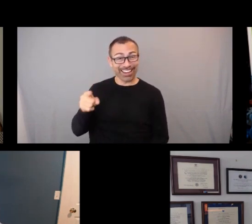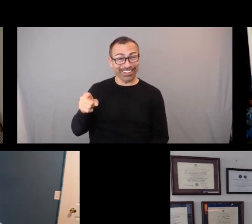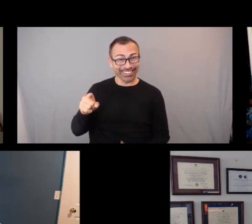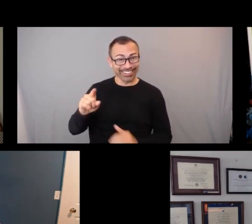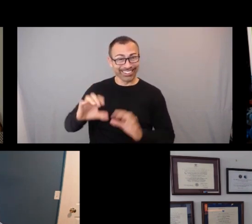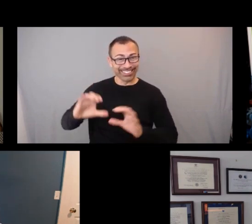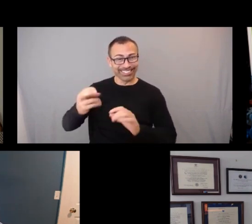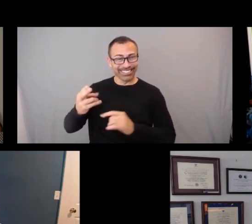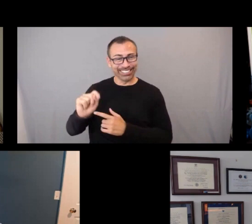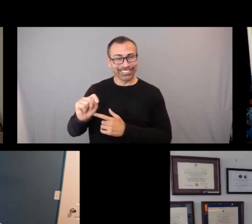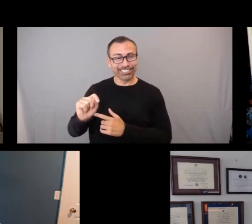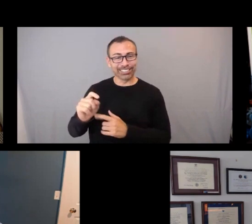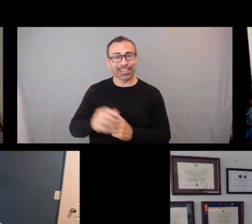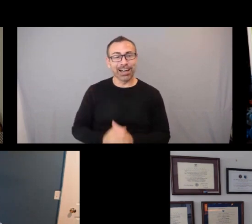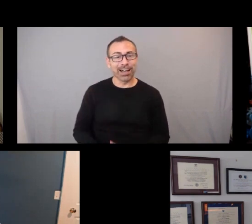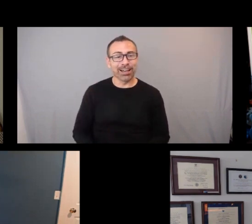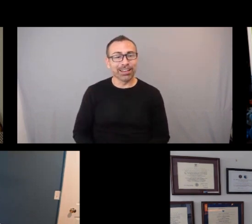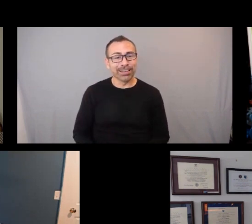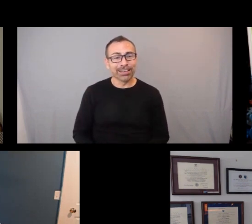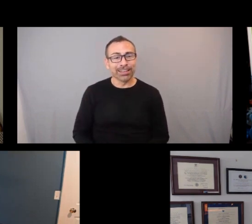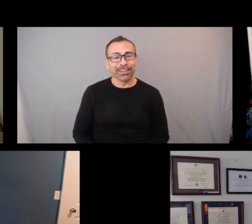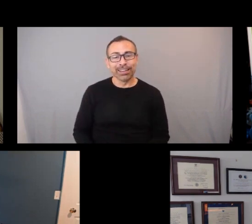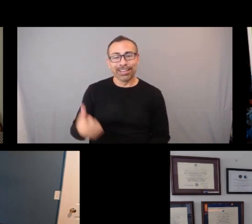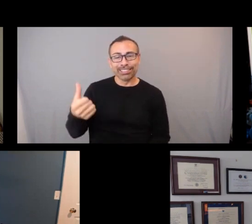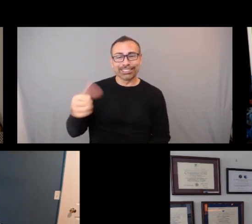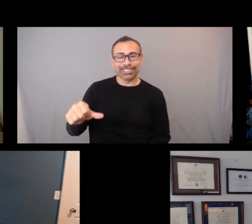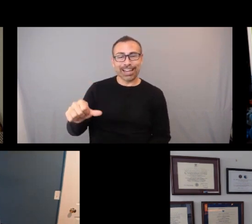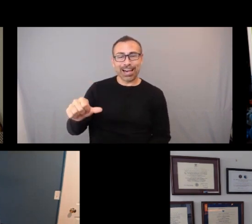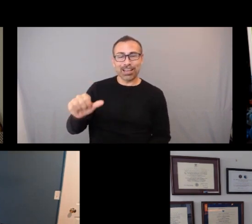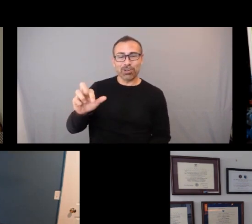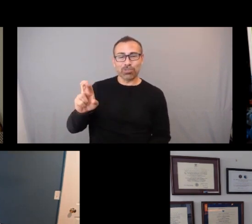denying Ricardo his appearance as DJ,